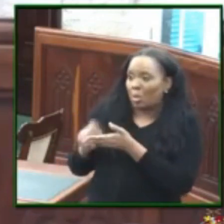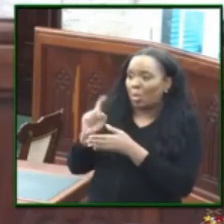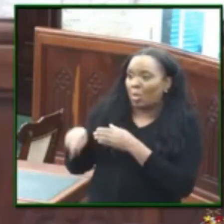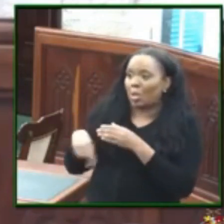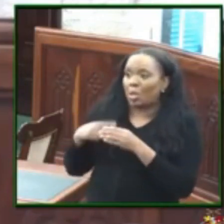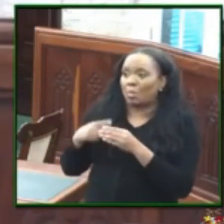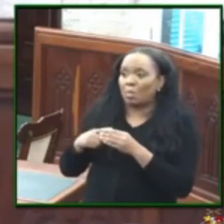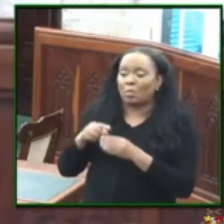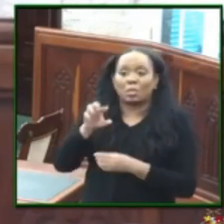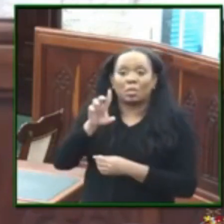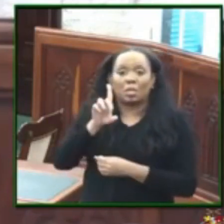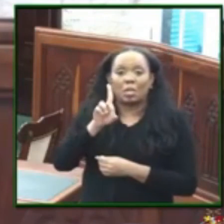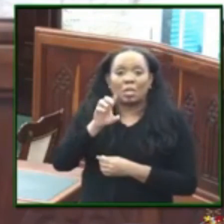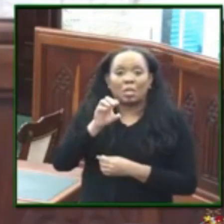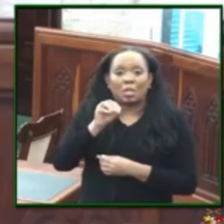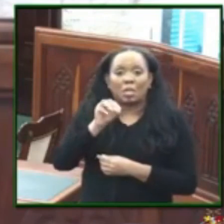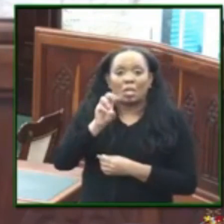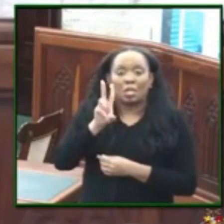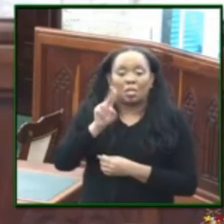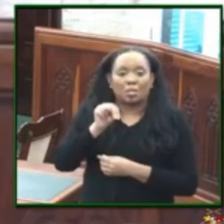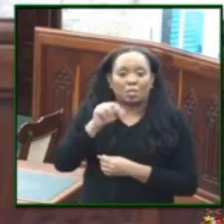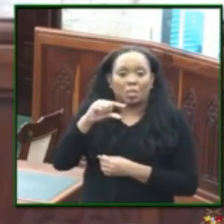19 downgrades.